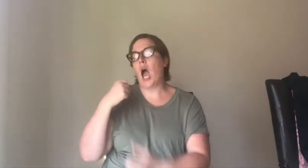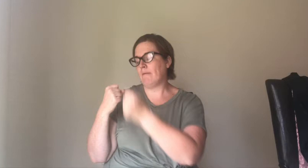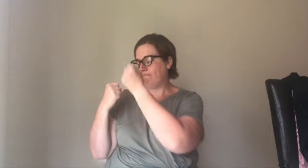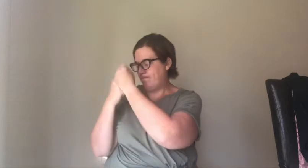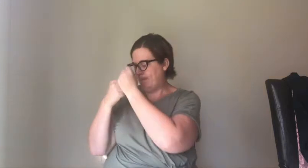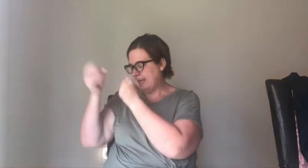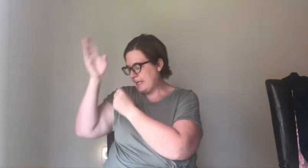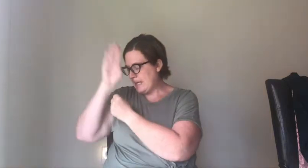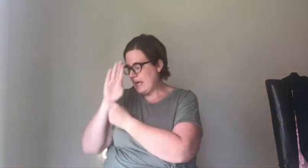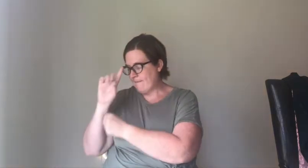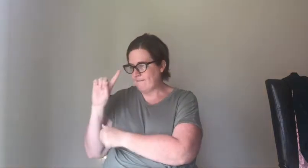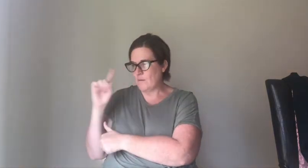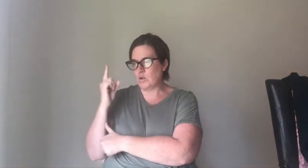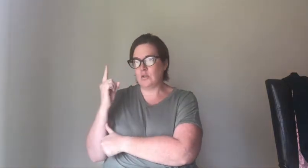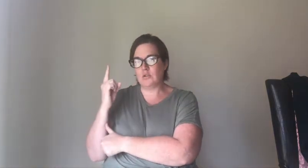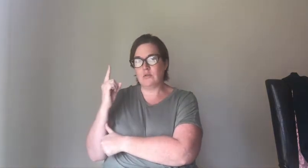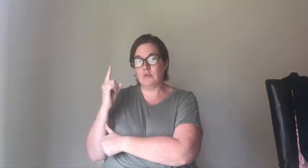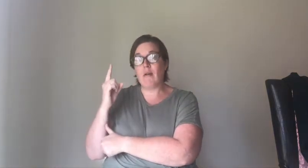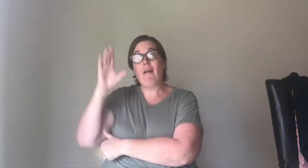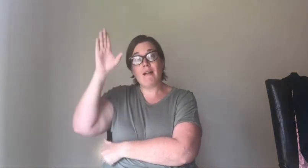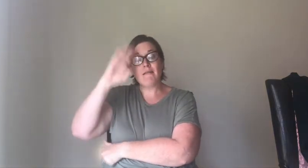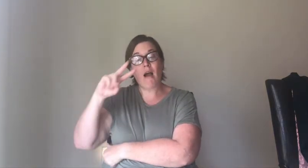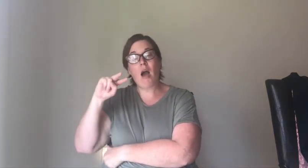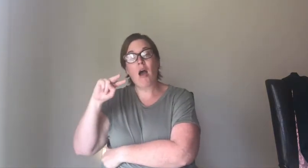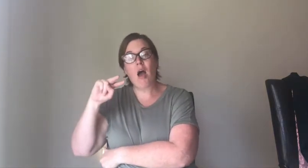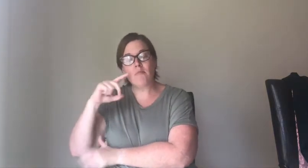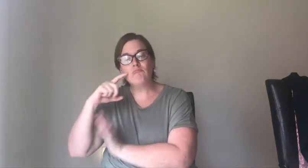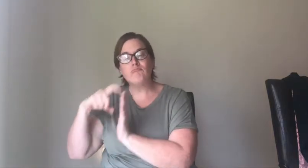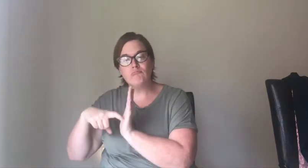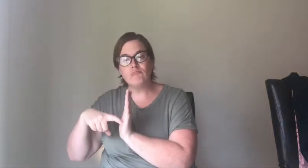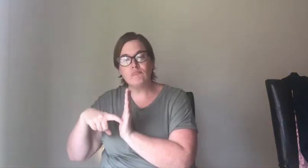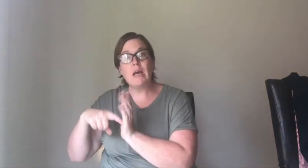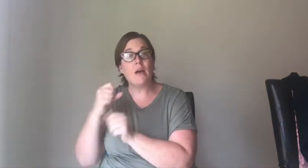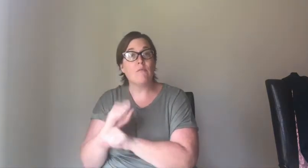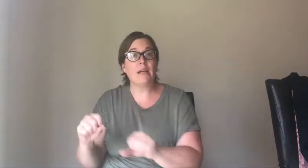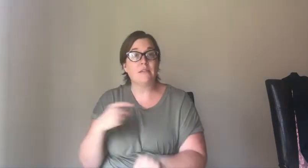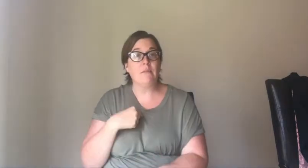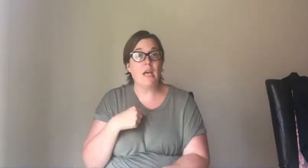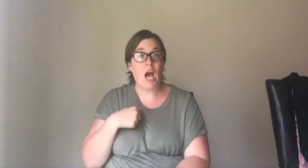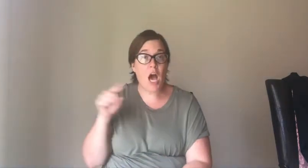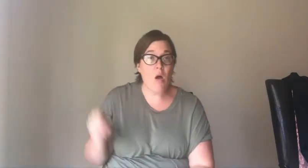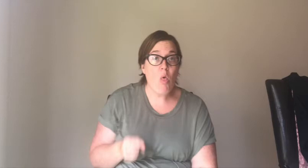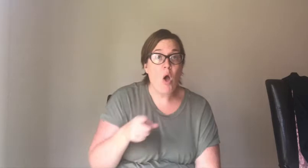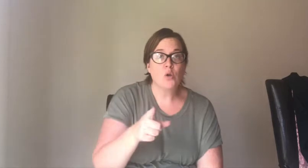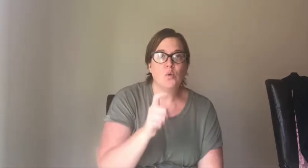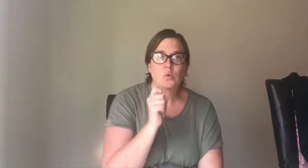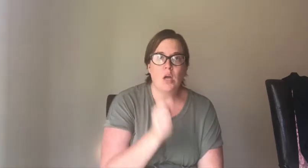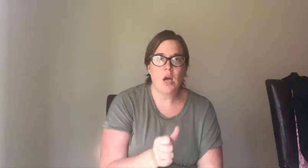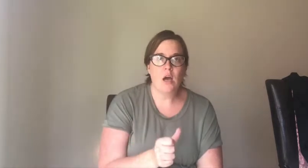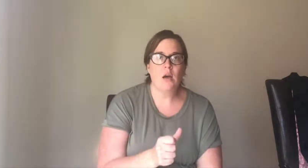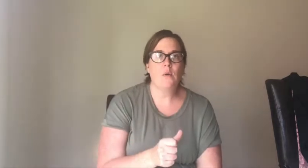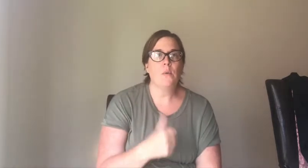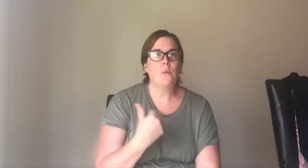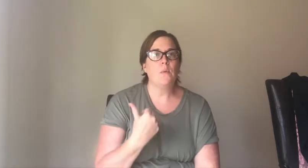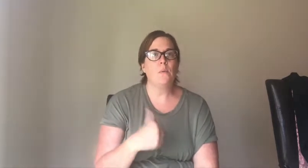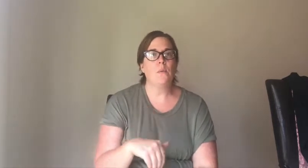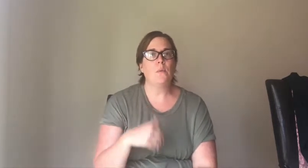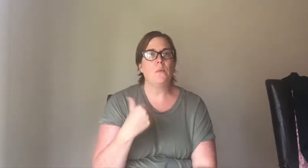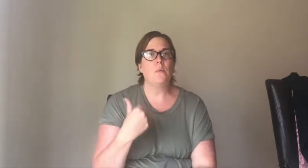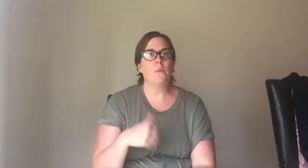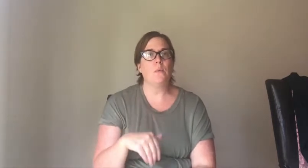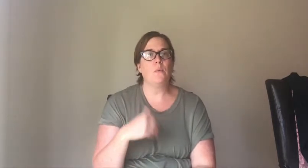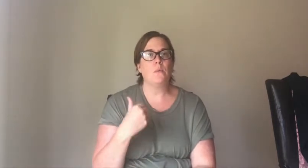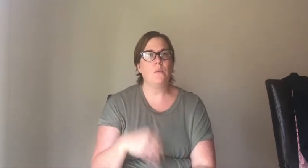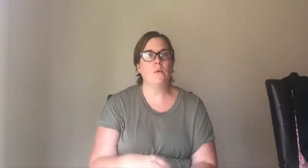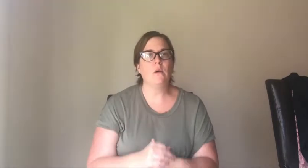in the entire chapter. "Long live the king. My God sent his angel to shut the lions' mouths so that they would not hurt me, for I